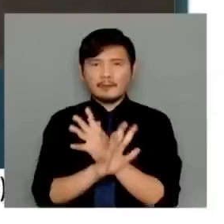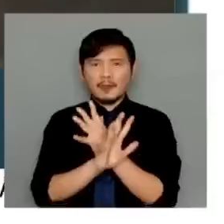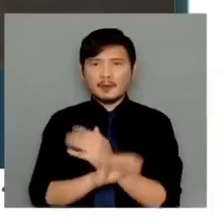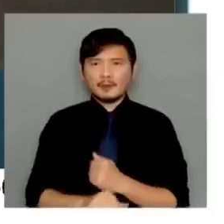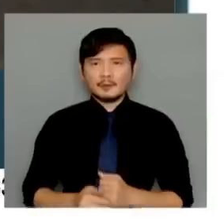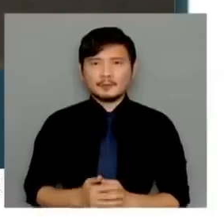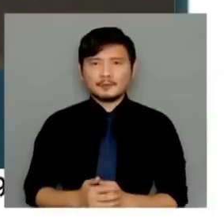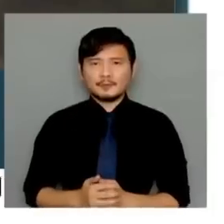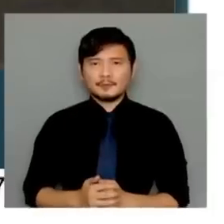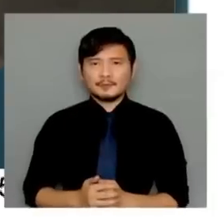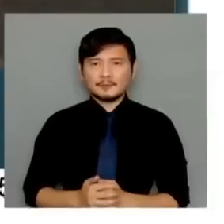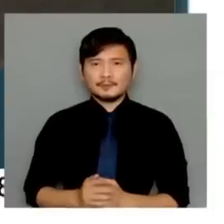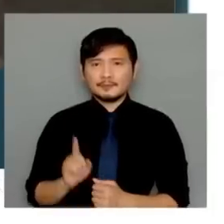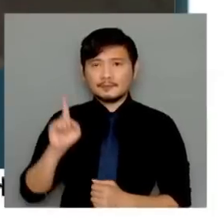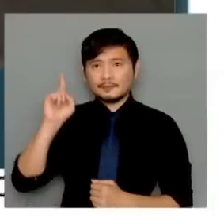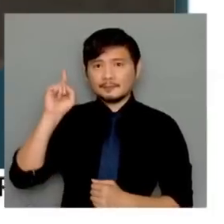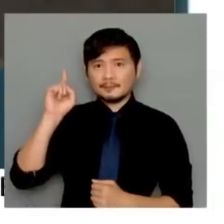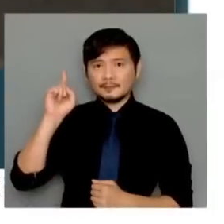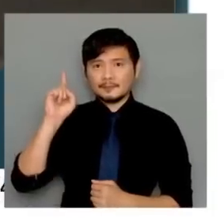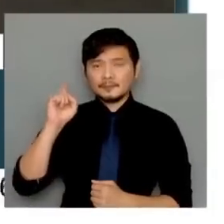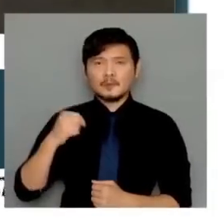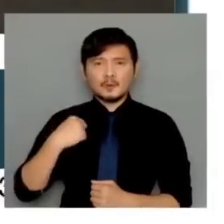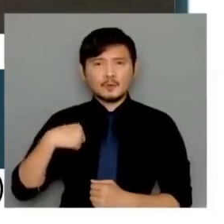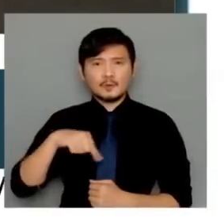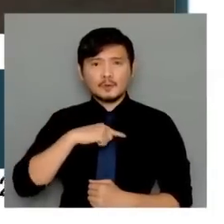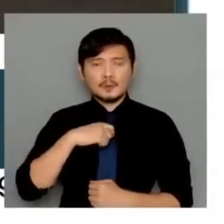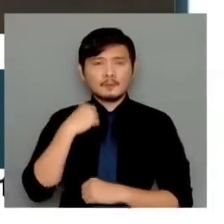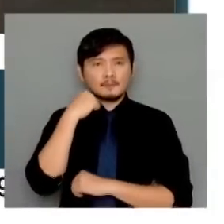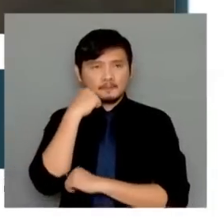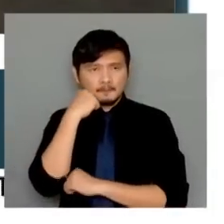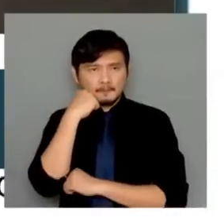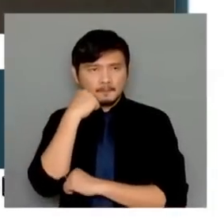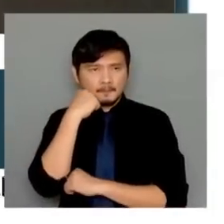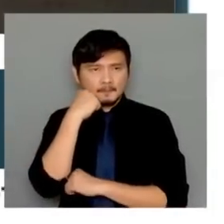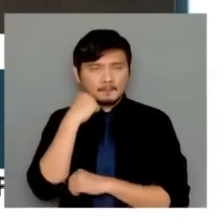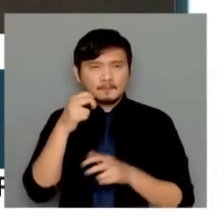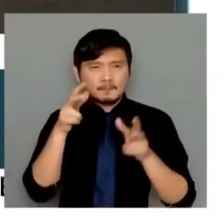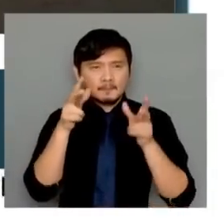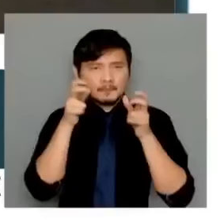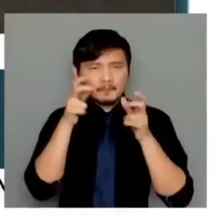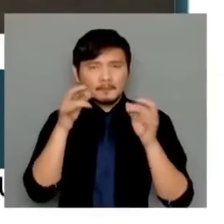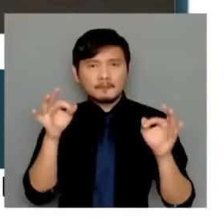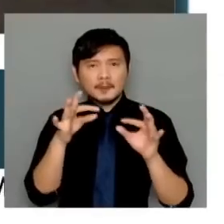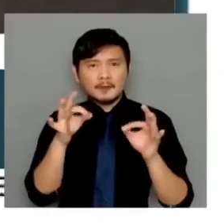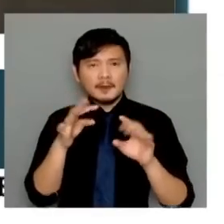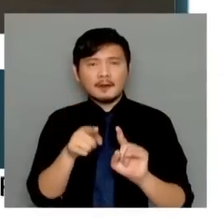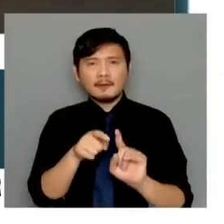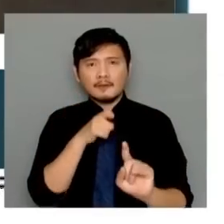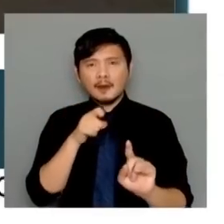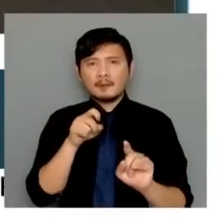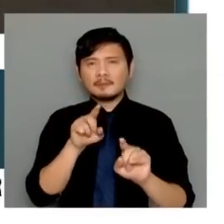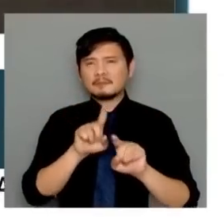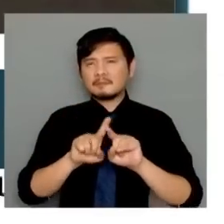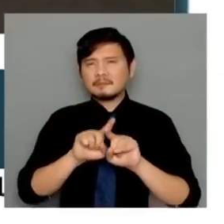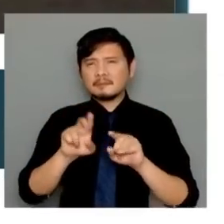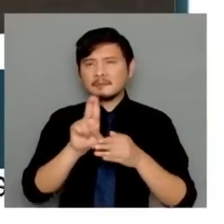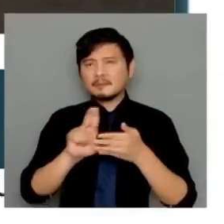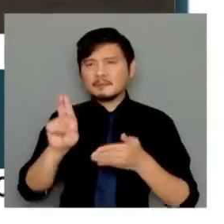When we listen to the feedback coming from educational institutions in Davao City, they're saying